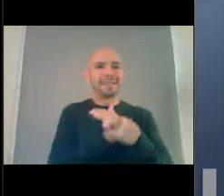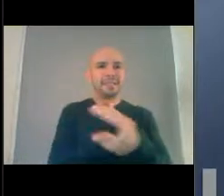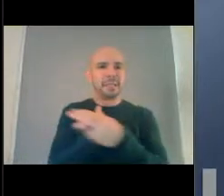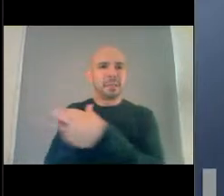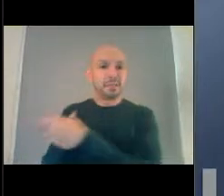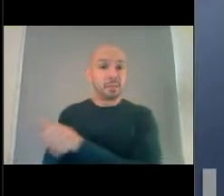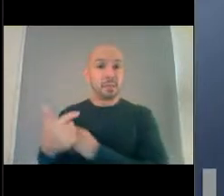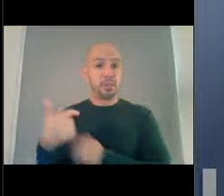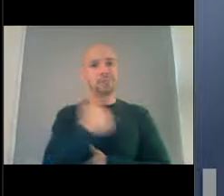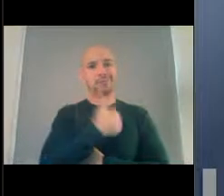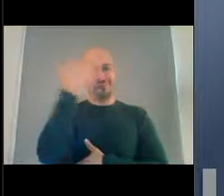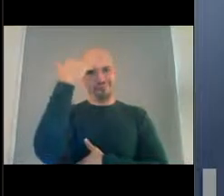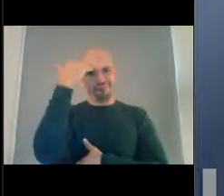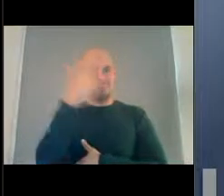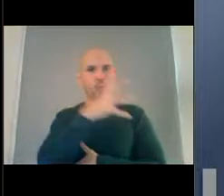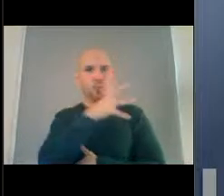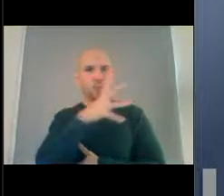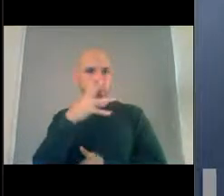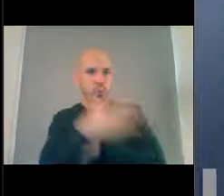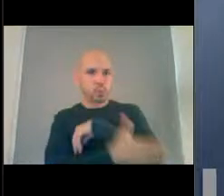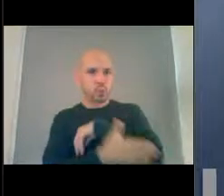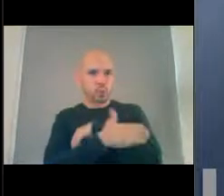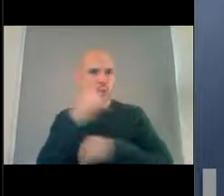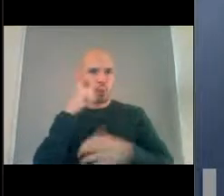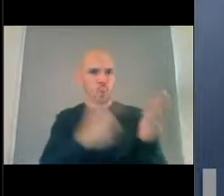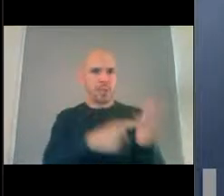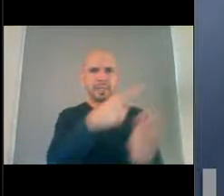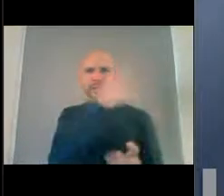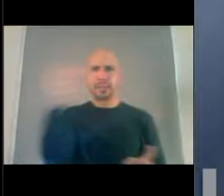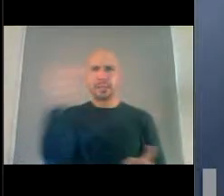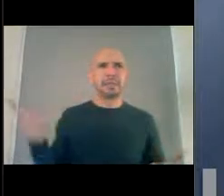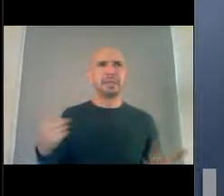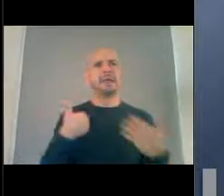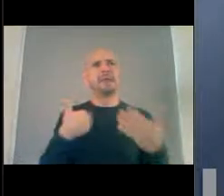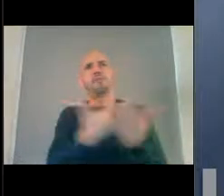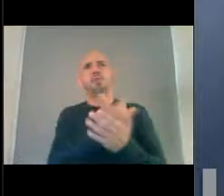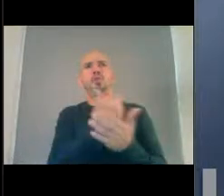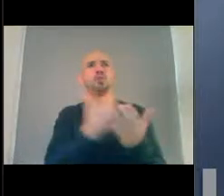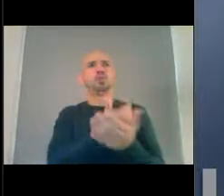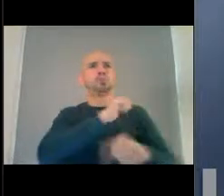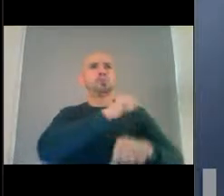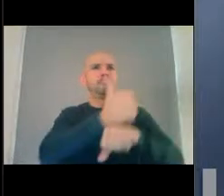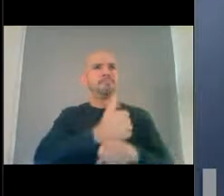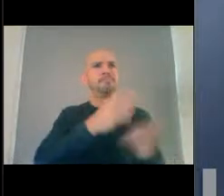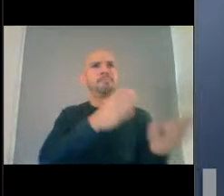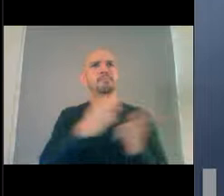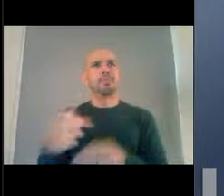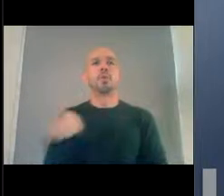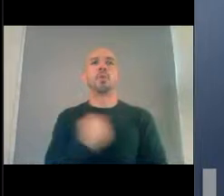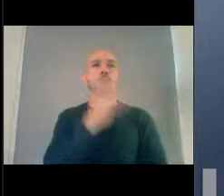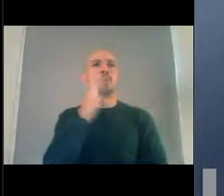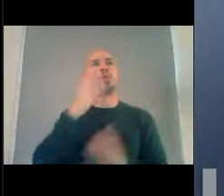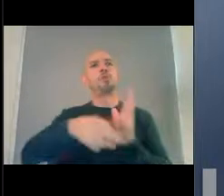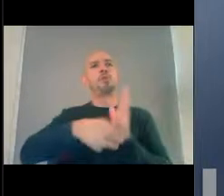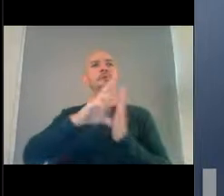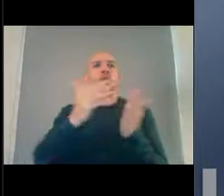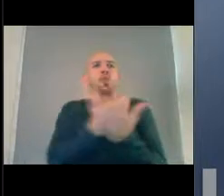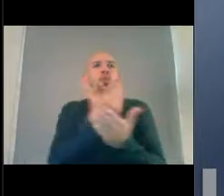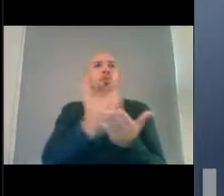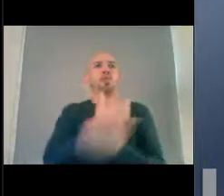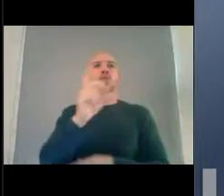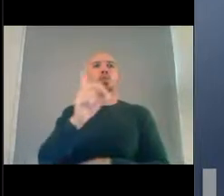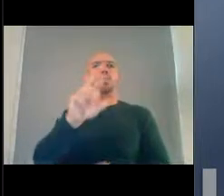deeper dive that the addendum provided into the needs around the inter-regional corridors and will be reviewing the recently released draft we